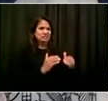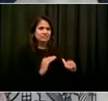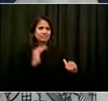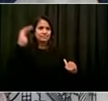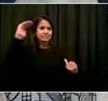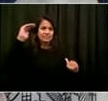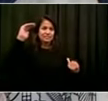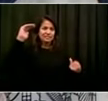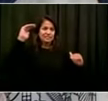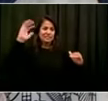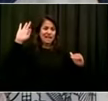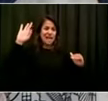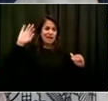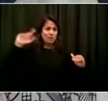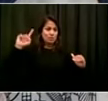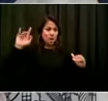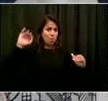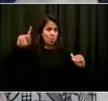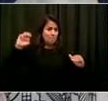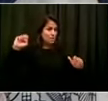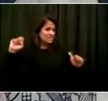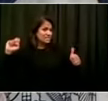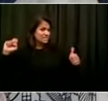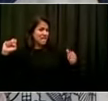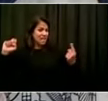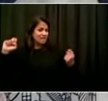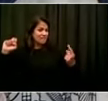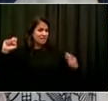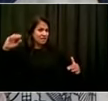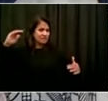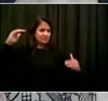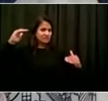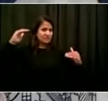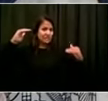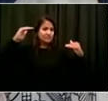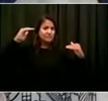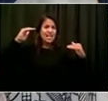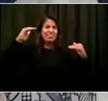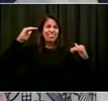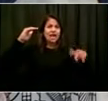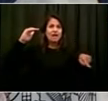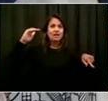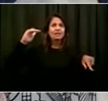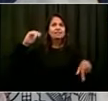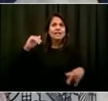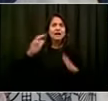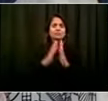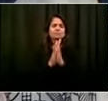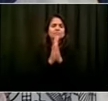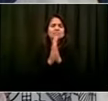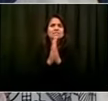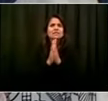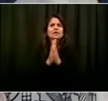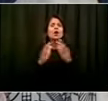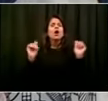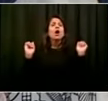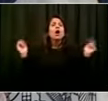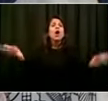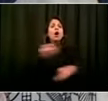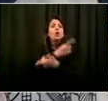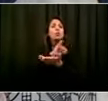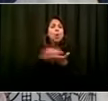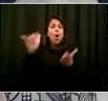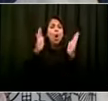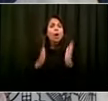ask everyone, all New Yorkers right now, to realize we are in a situation we should be very concerned about, all of us, where our focus right now is